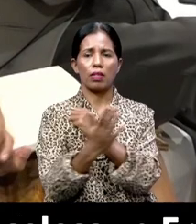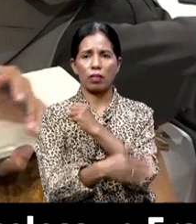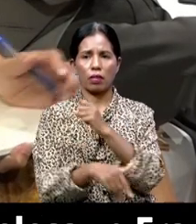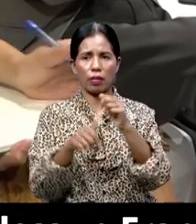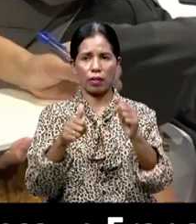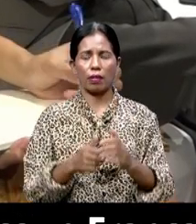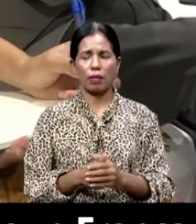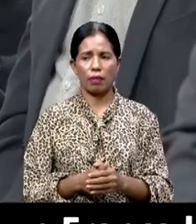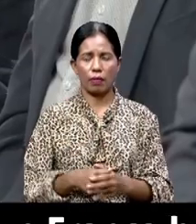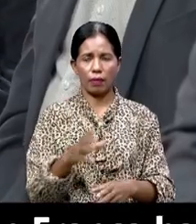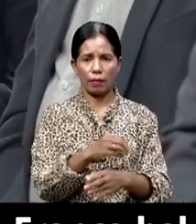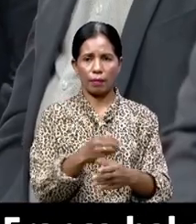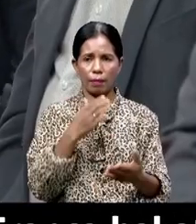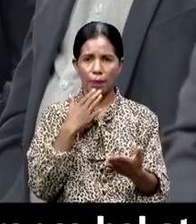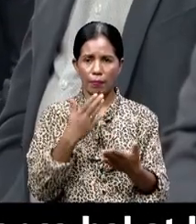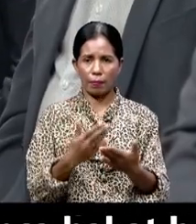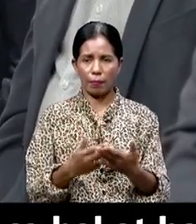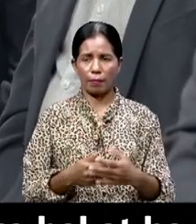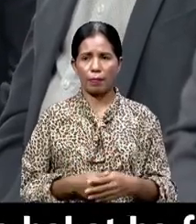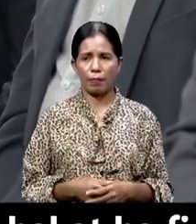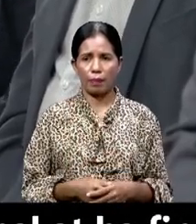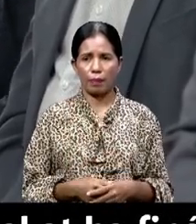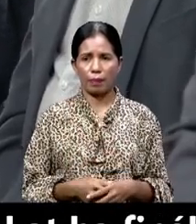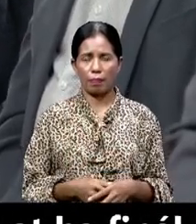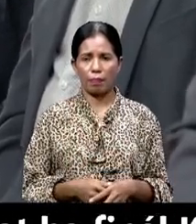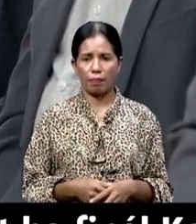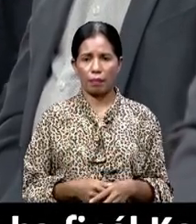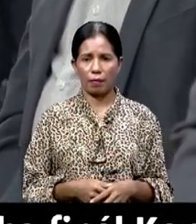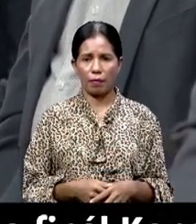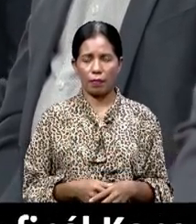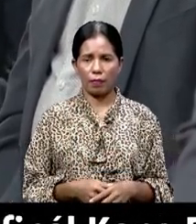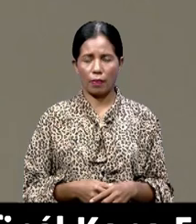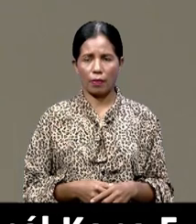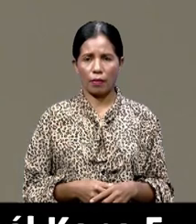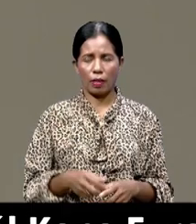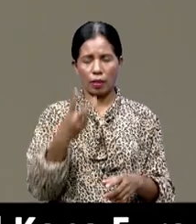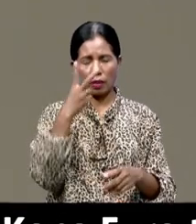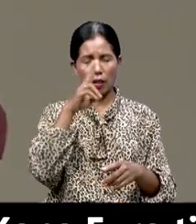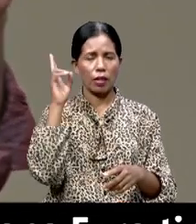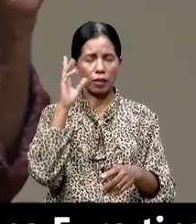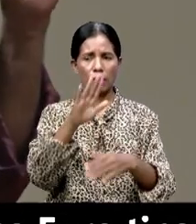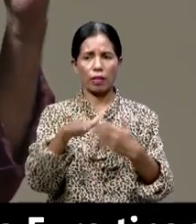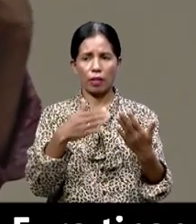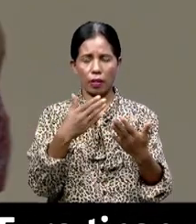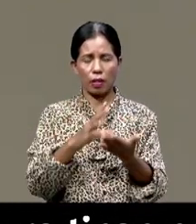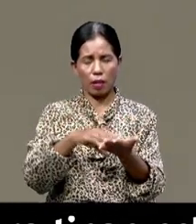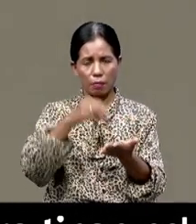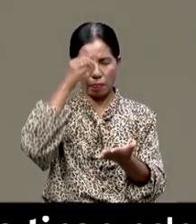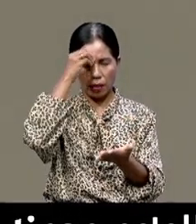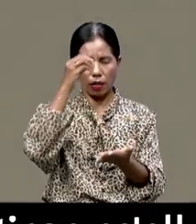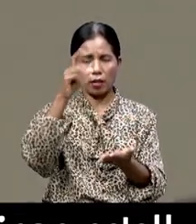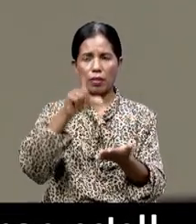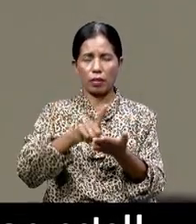They are in poor conditions than us. It is a lesson. It is something that